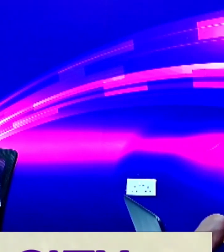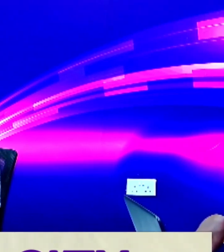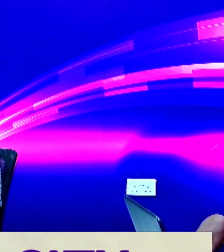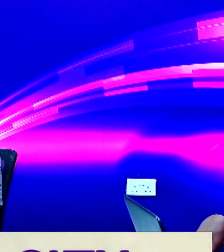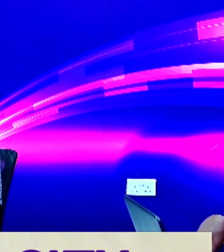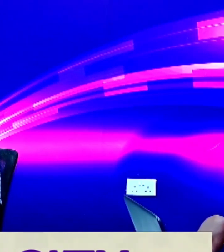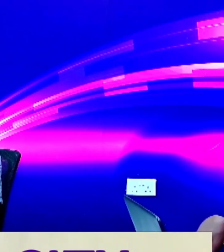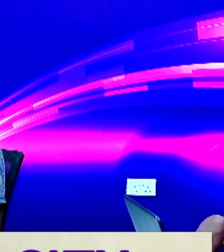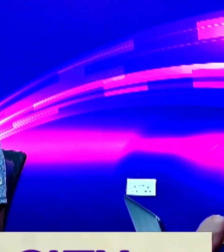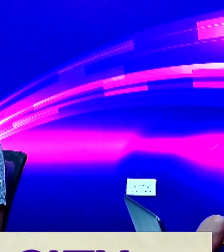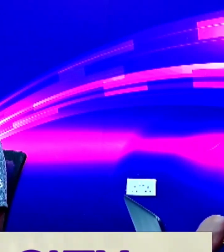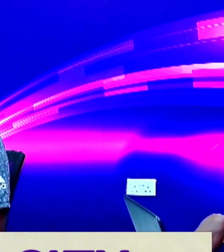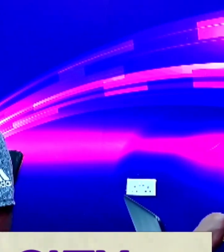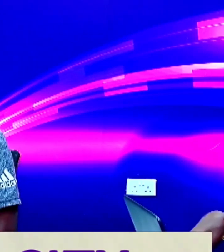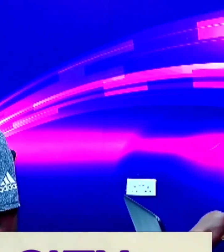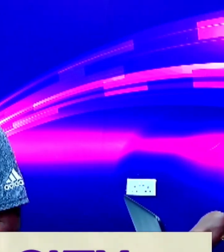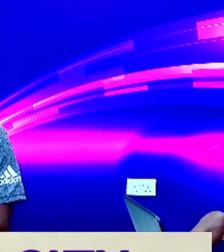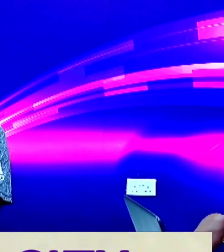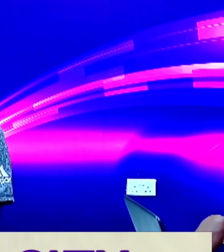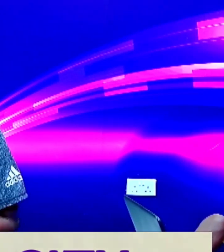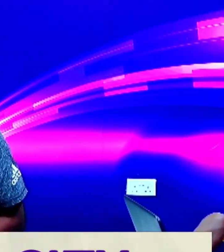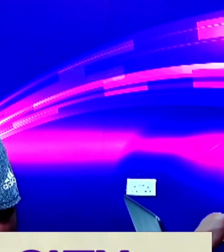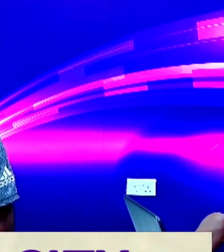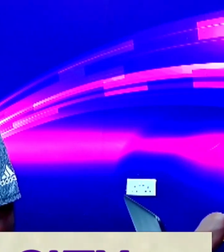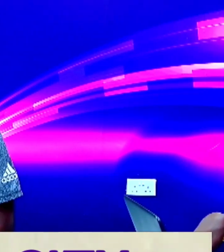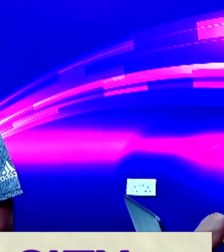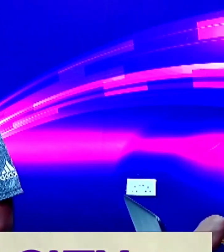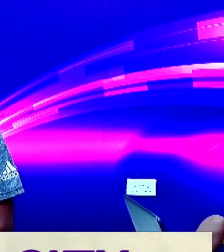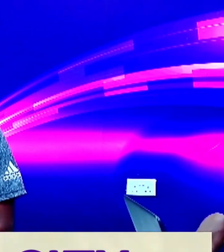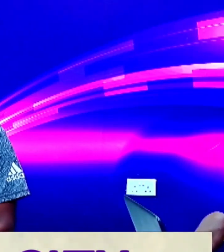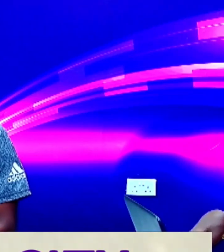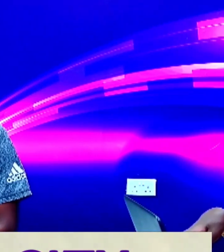they can go a draw. So I think it's a draw,